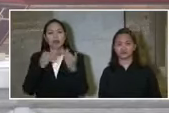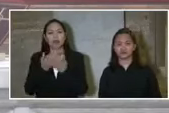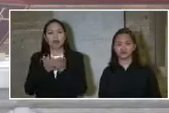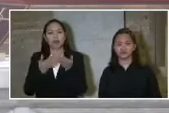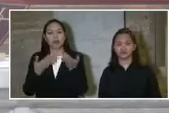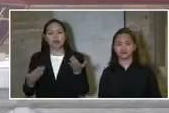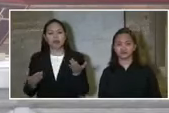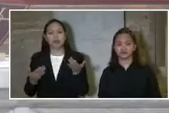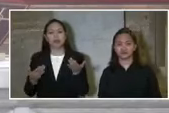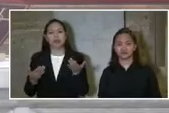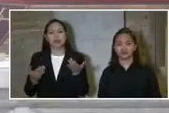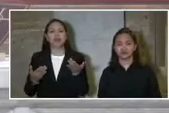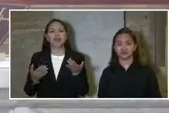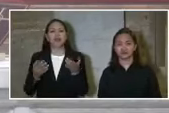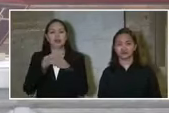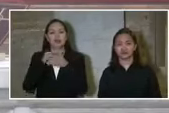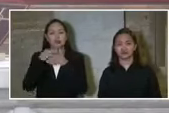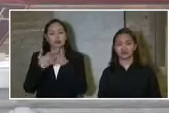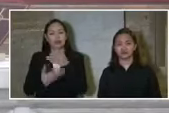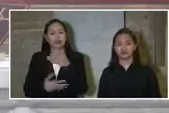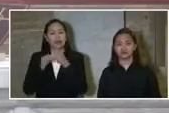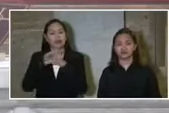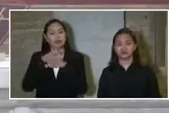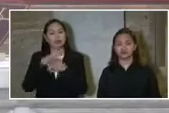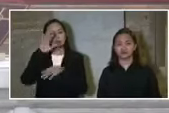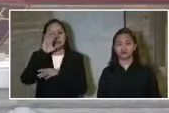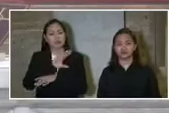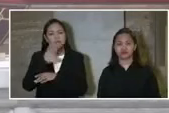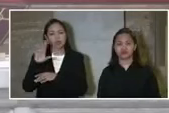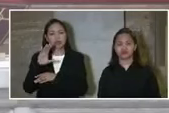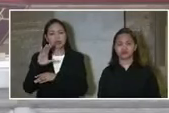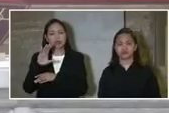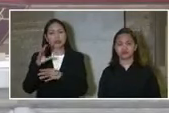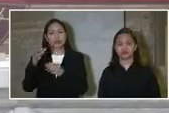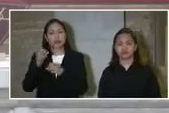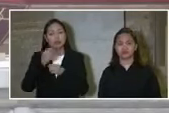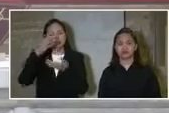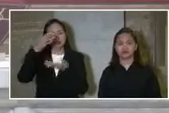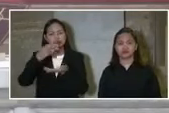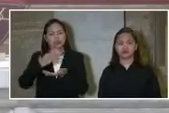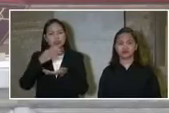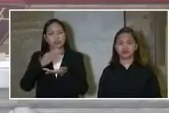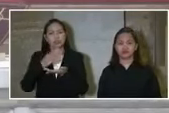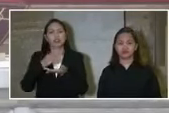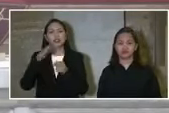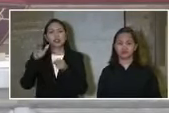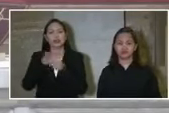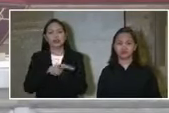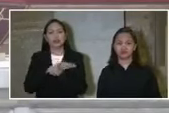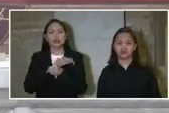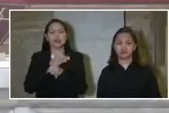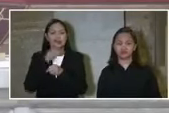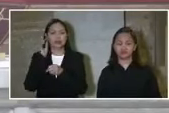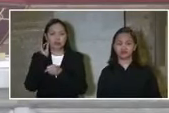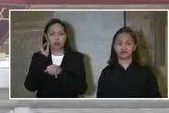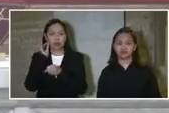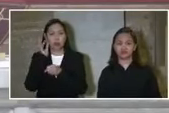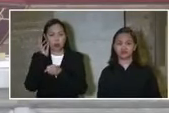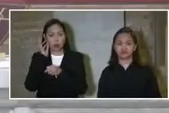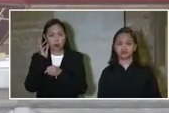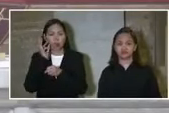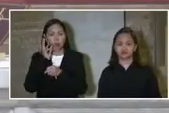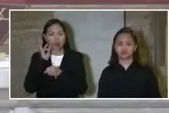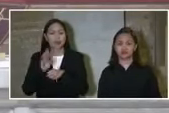blood to be shed on the cross, he took the chalice filled with the fruit of the vine, and once more giving you